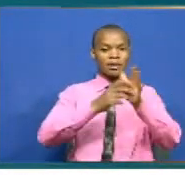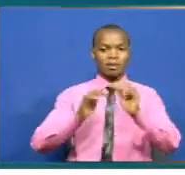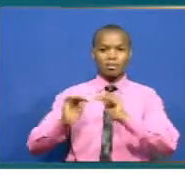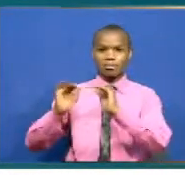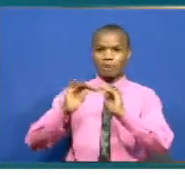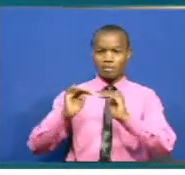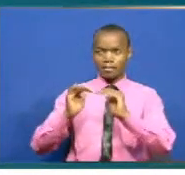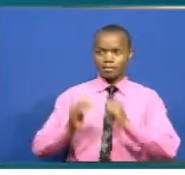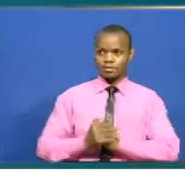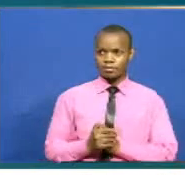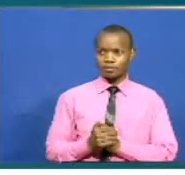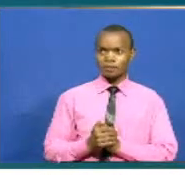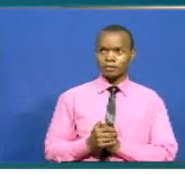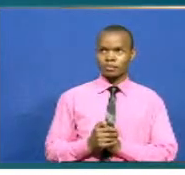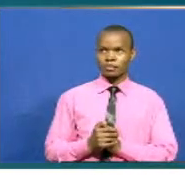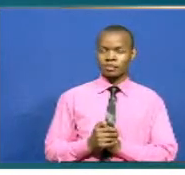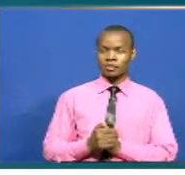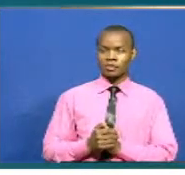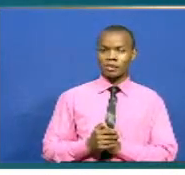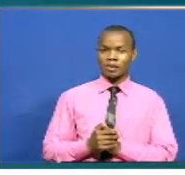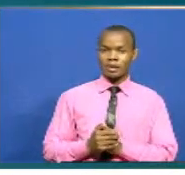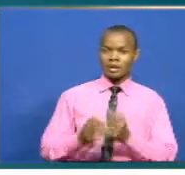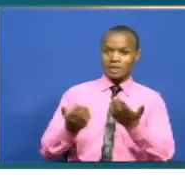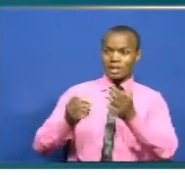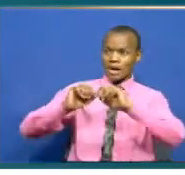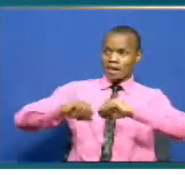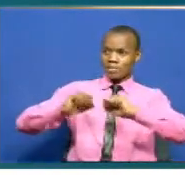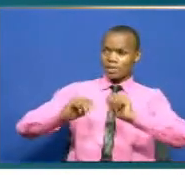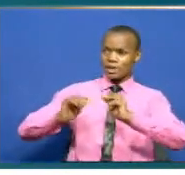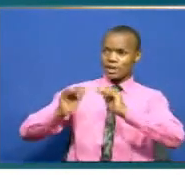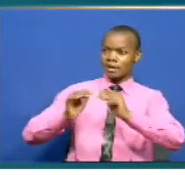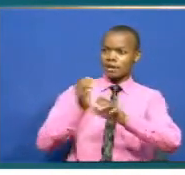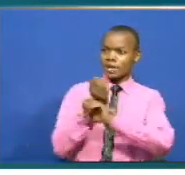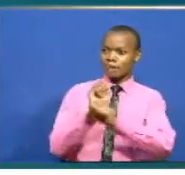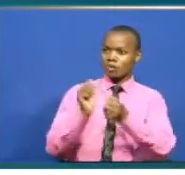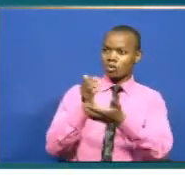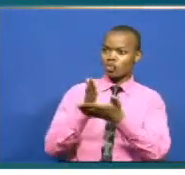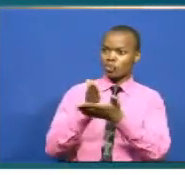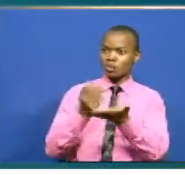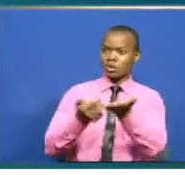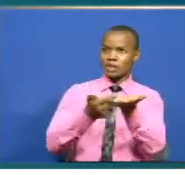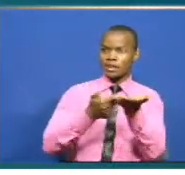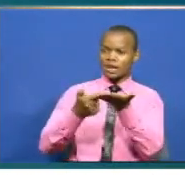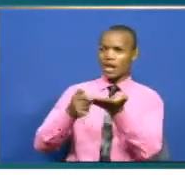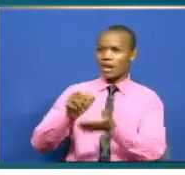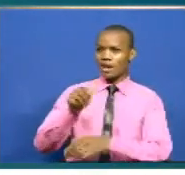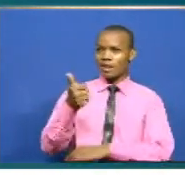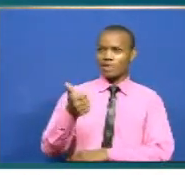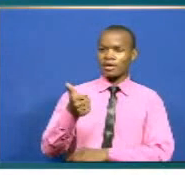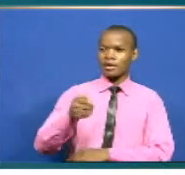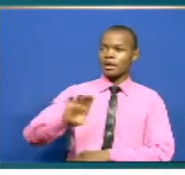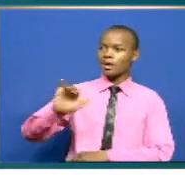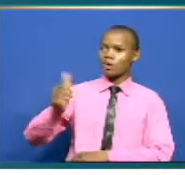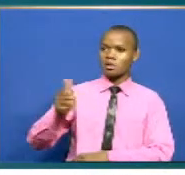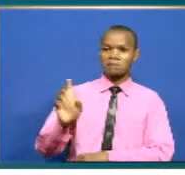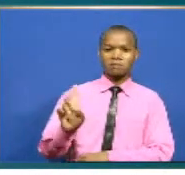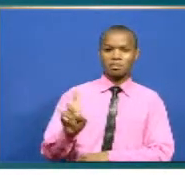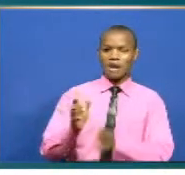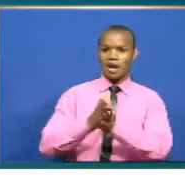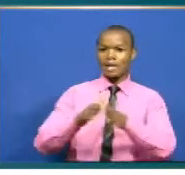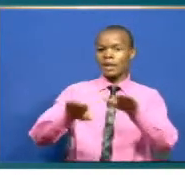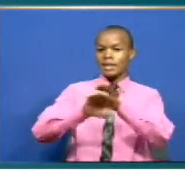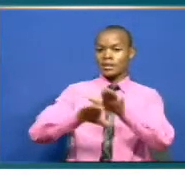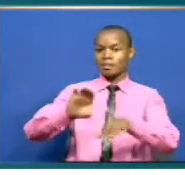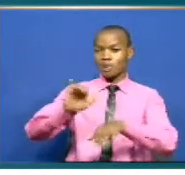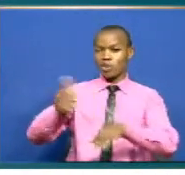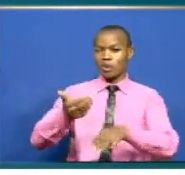country. Mm-hmm. Negotiated democracy may not necessarily be looked at other counties mm-hmm. or constituencies.